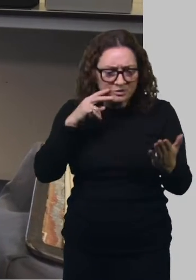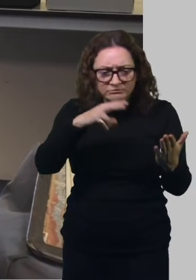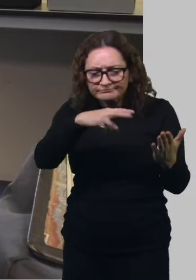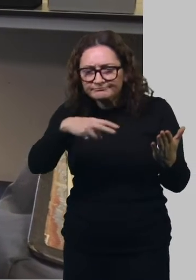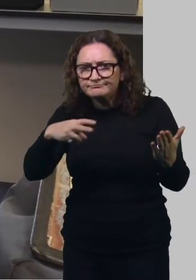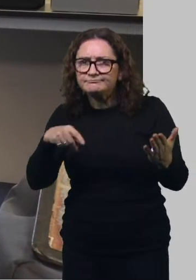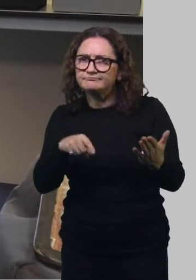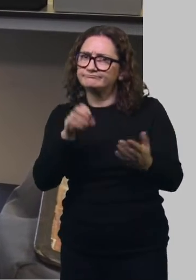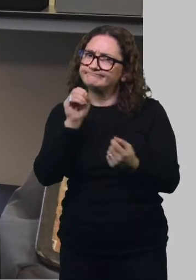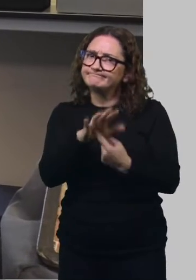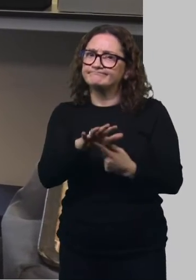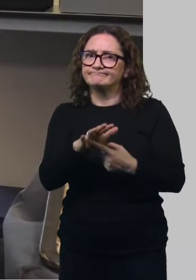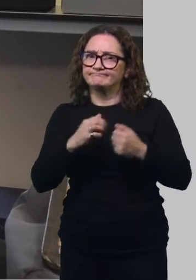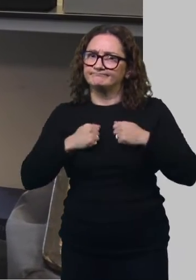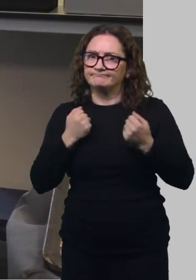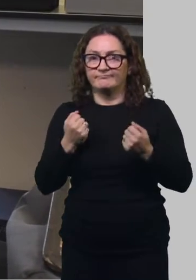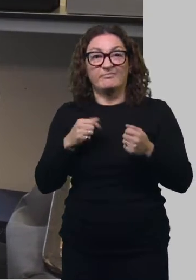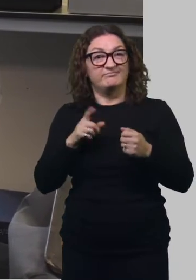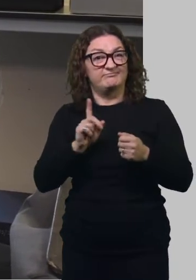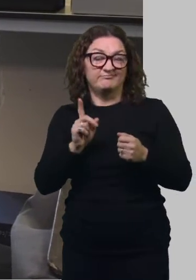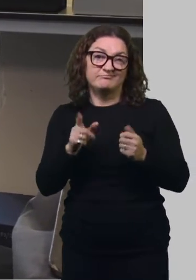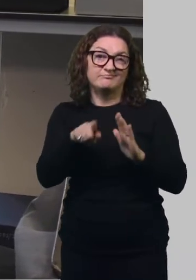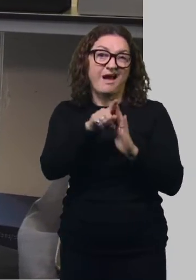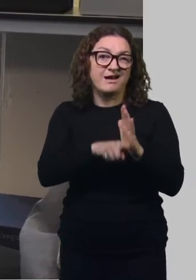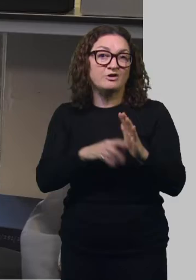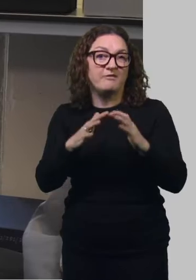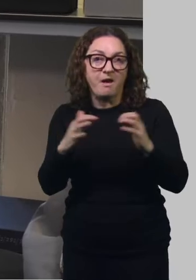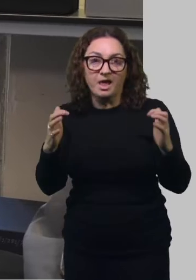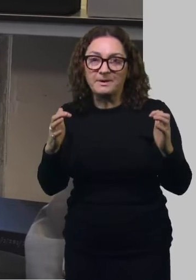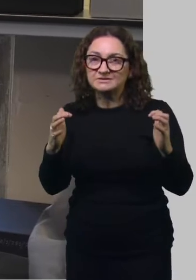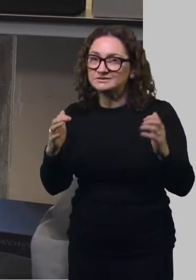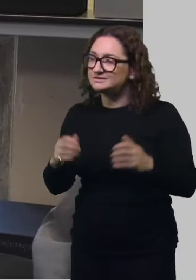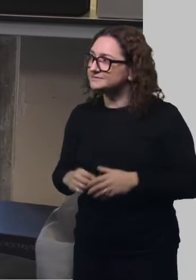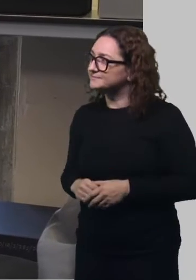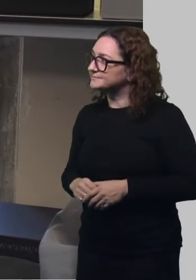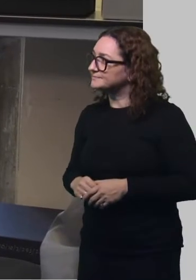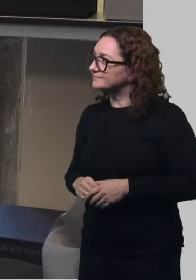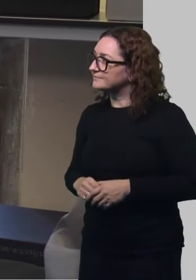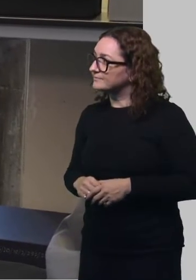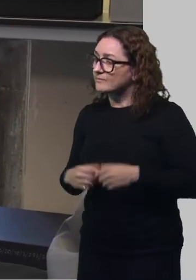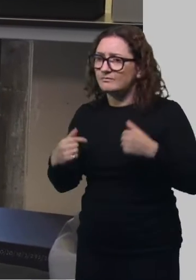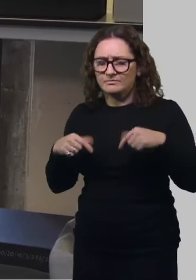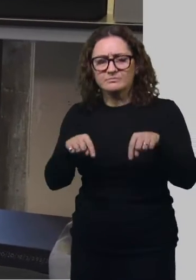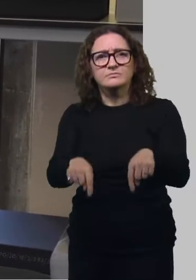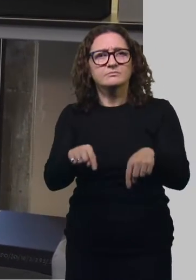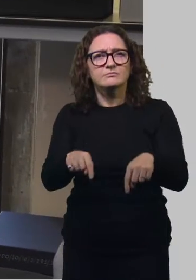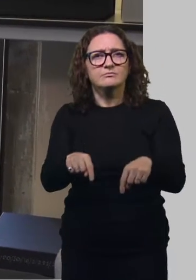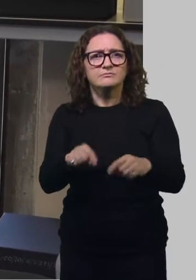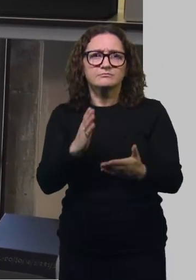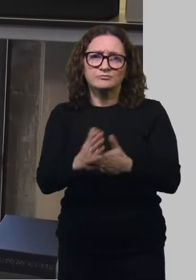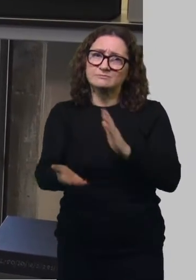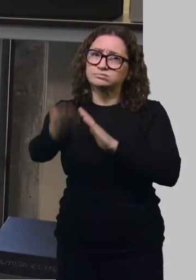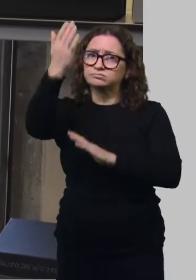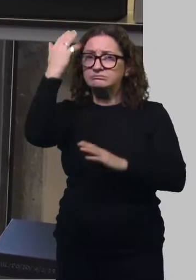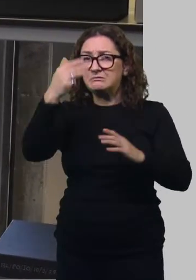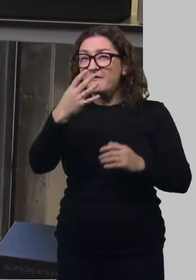explore some of our most important archives, starting with one of our earliest Acts of Parliament. We hold original Acts of Parliament dating back